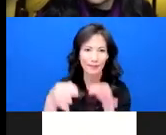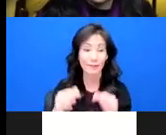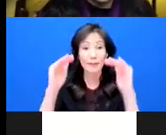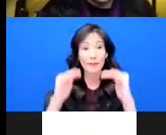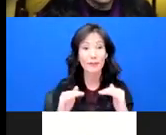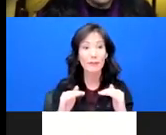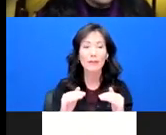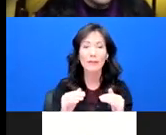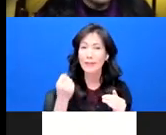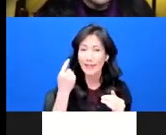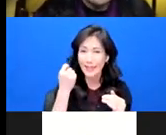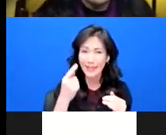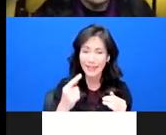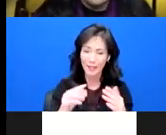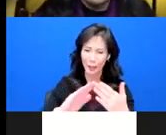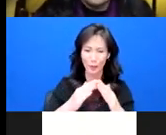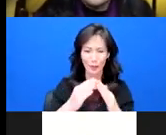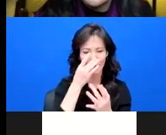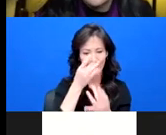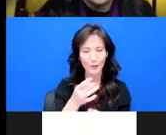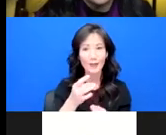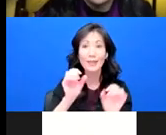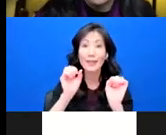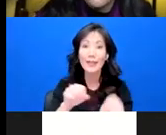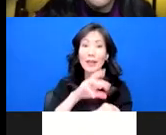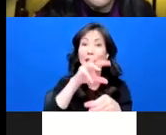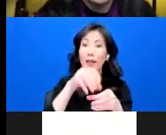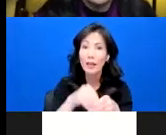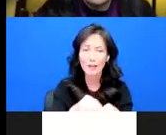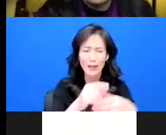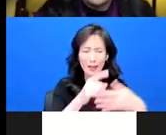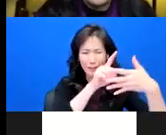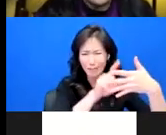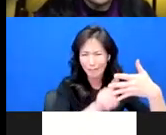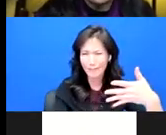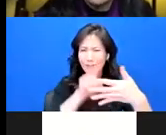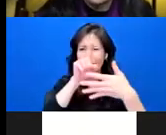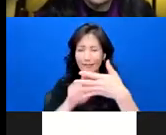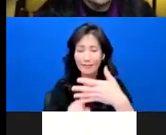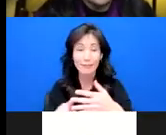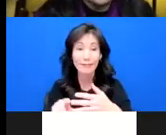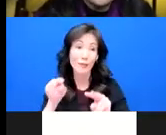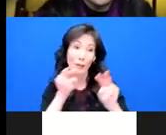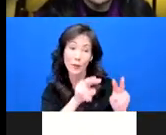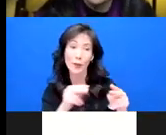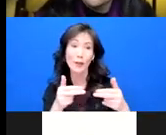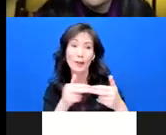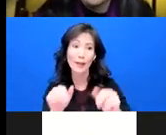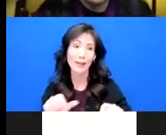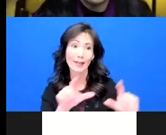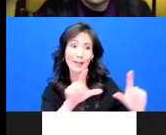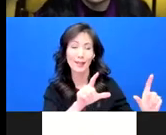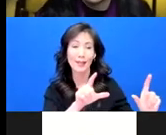So again, there's such a variety of examples that we can hear throughout this process. We can hear communities of interest that are